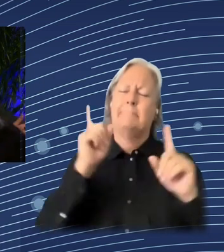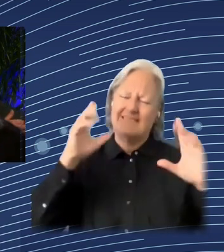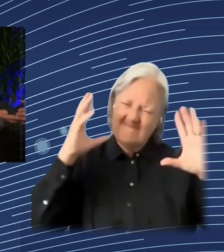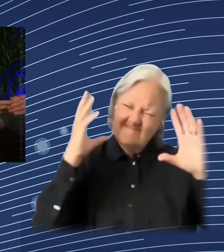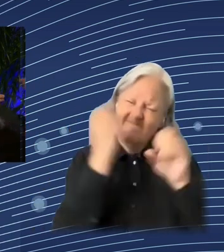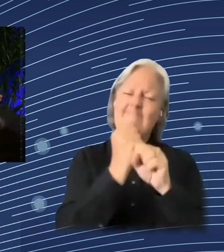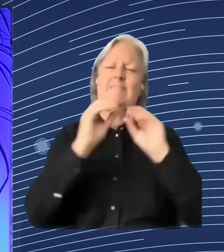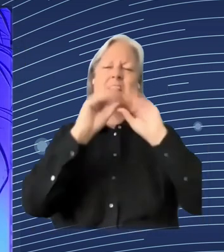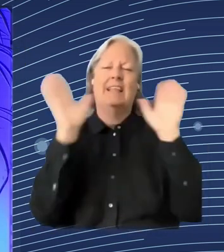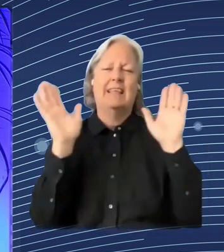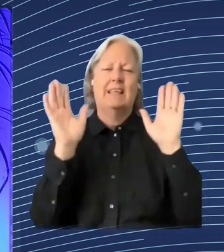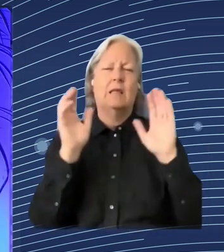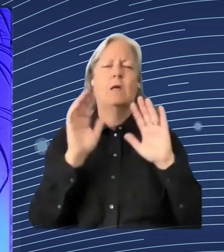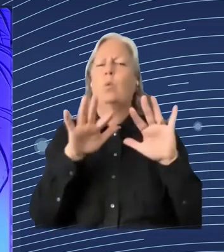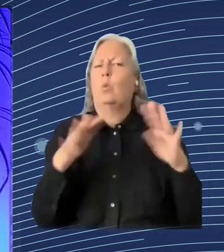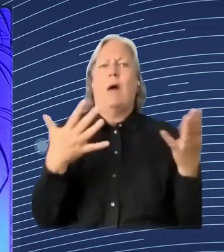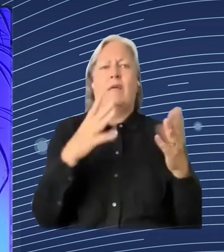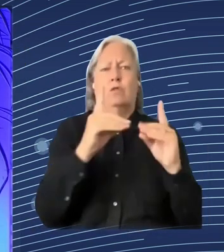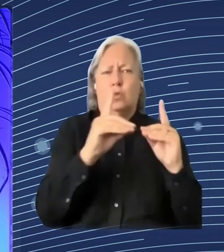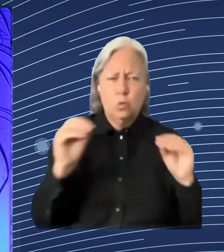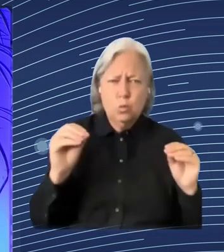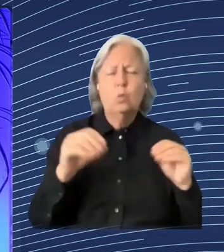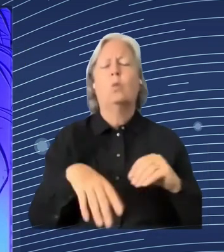good? Who wants to start?